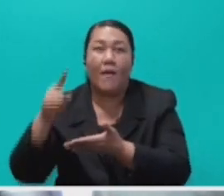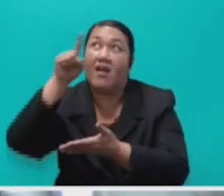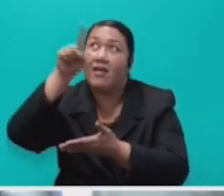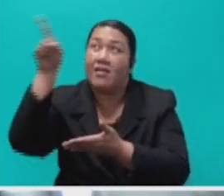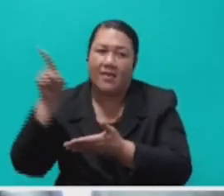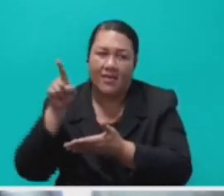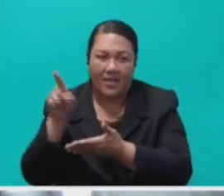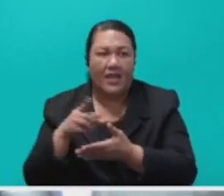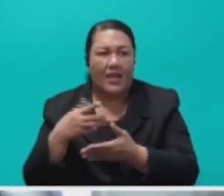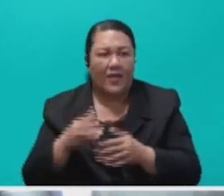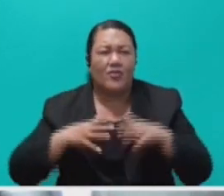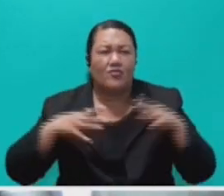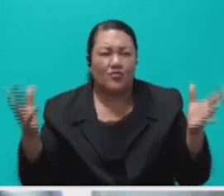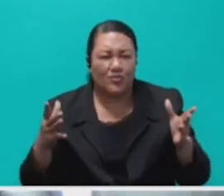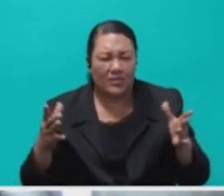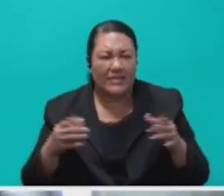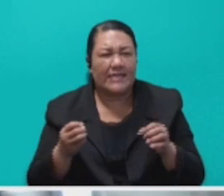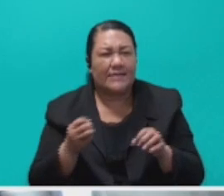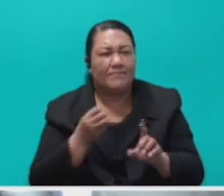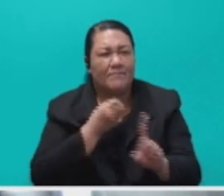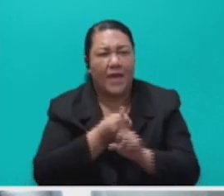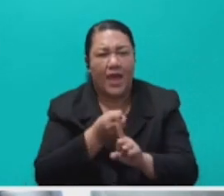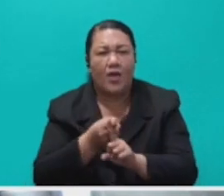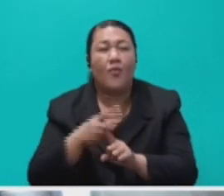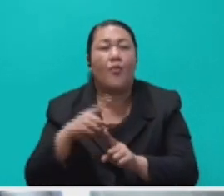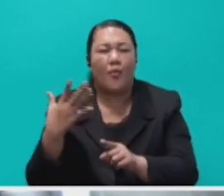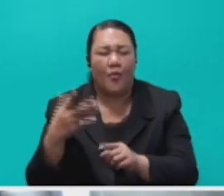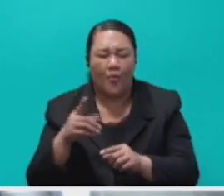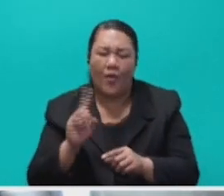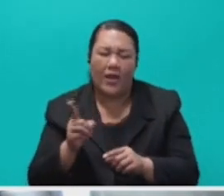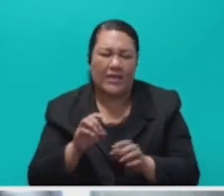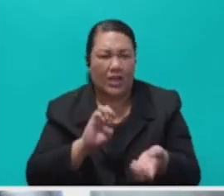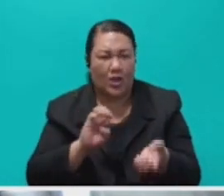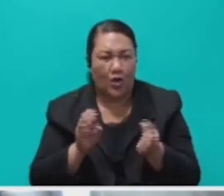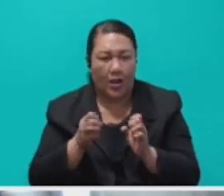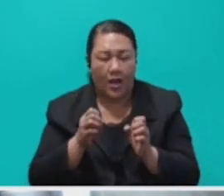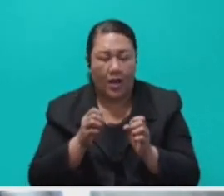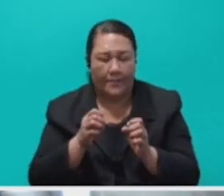huge impact on our economy. Mr. Speaker, sir,